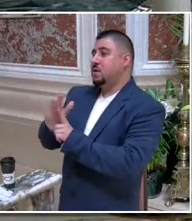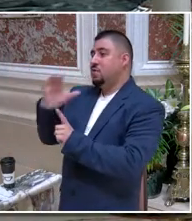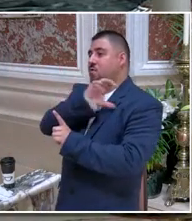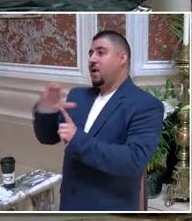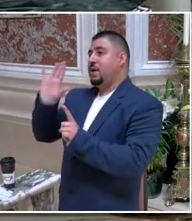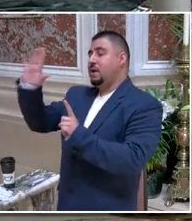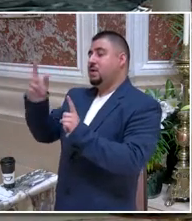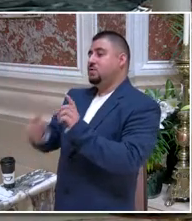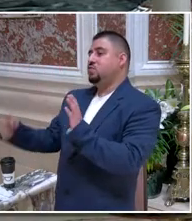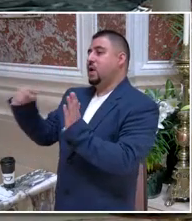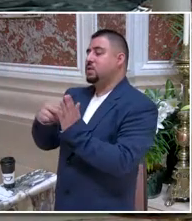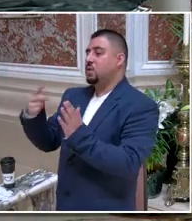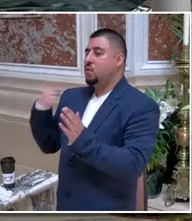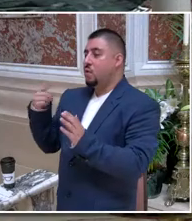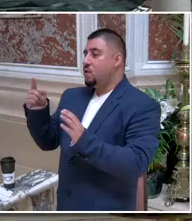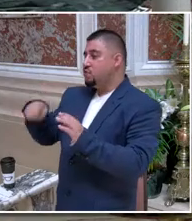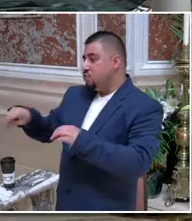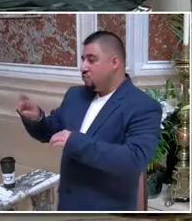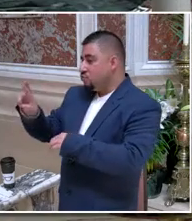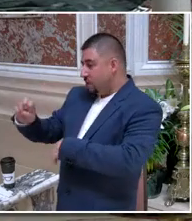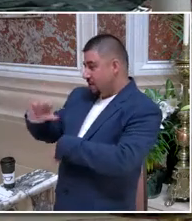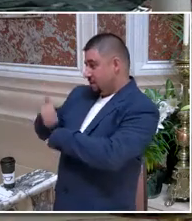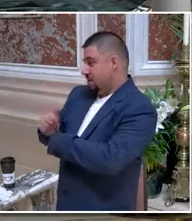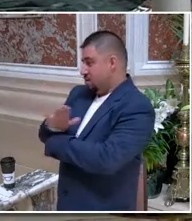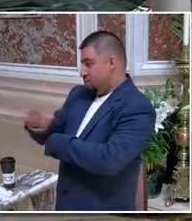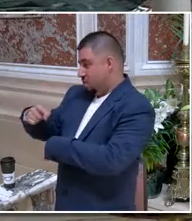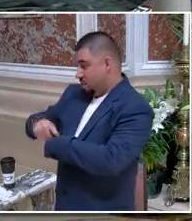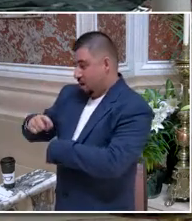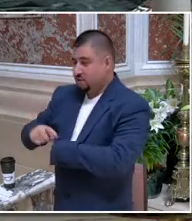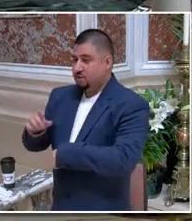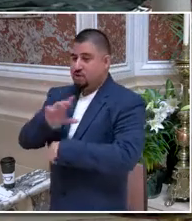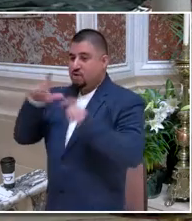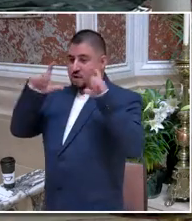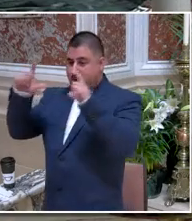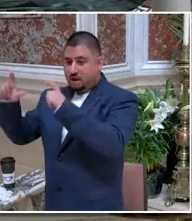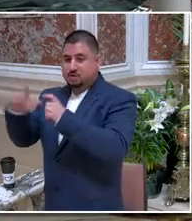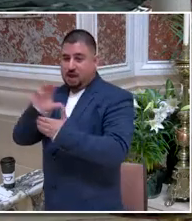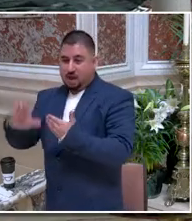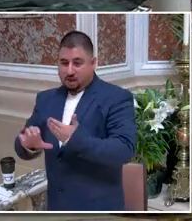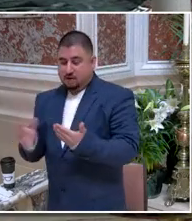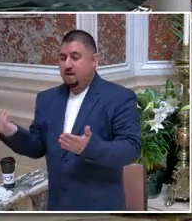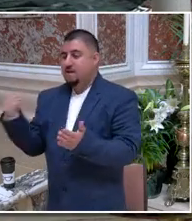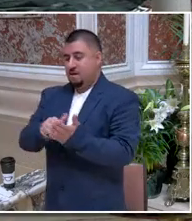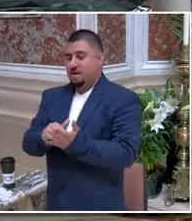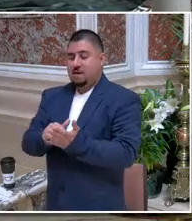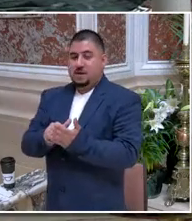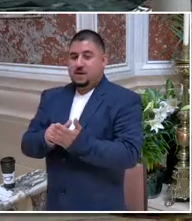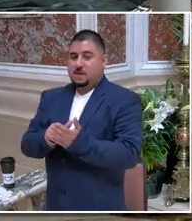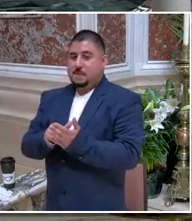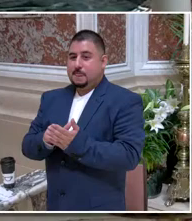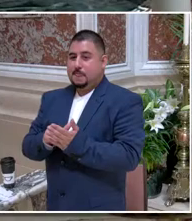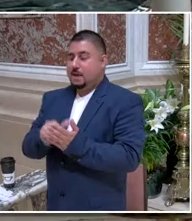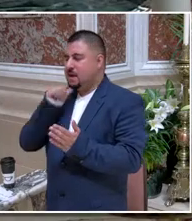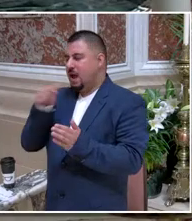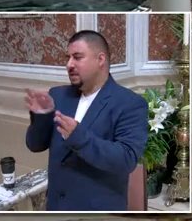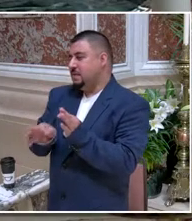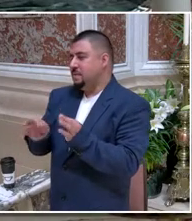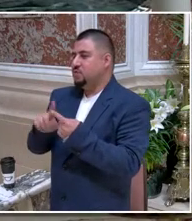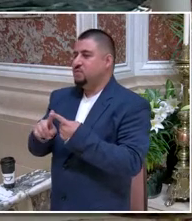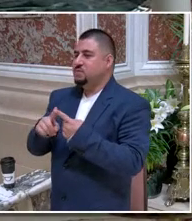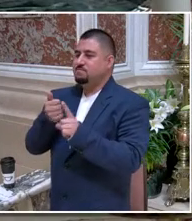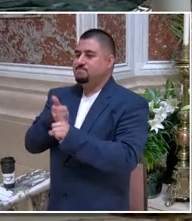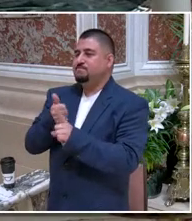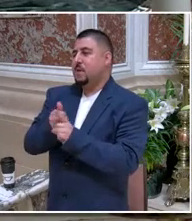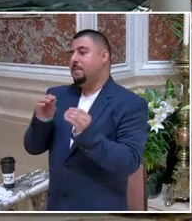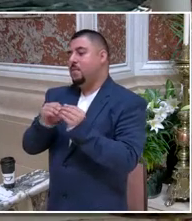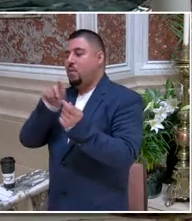resurrection. So reset your watches, your clocks, and your calendars, not simply to have them be